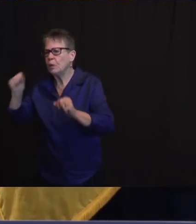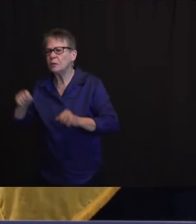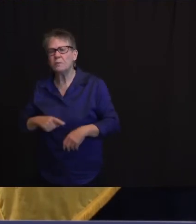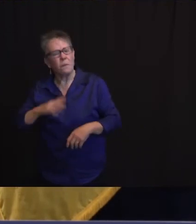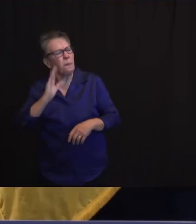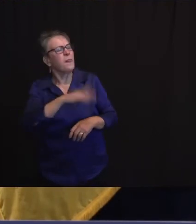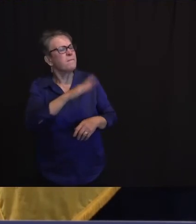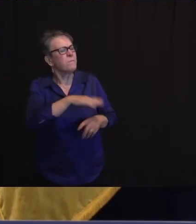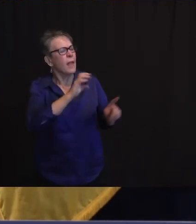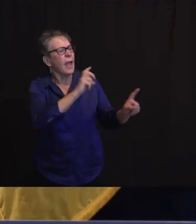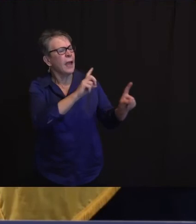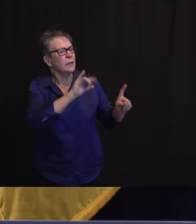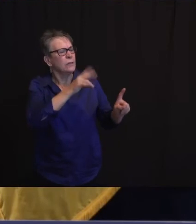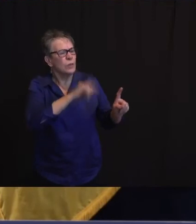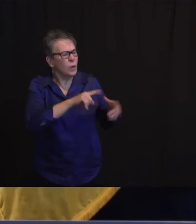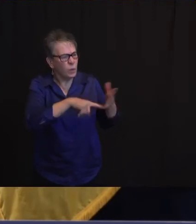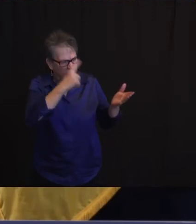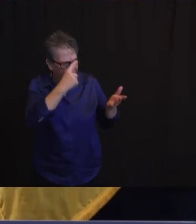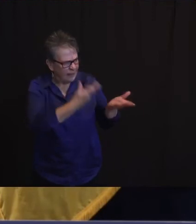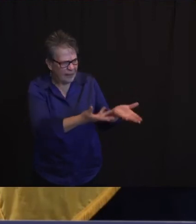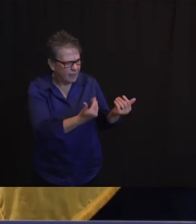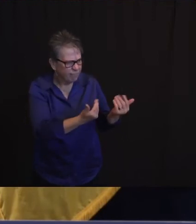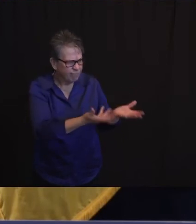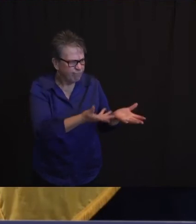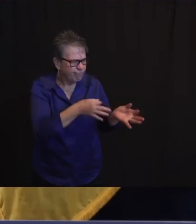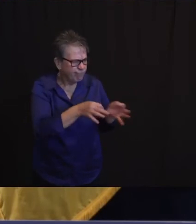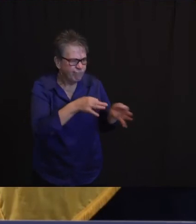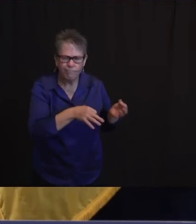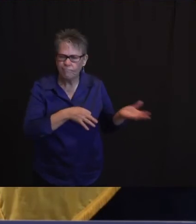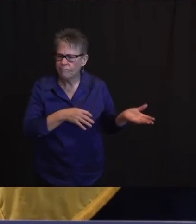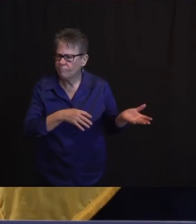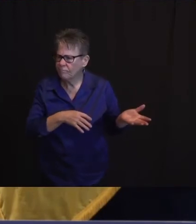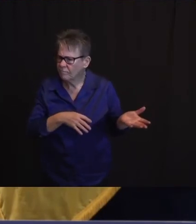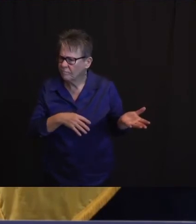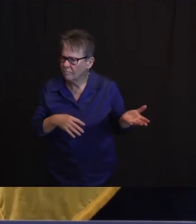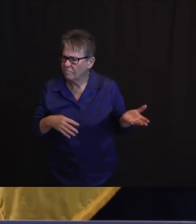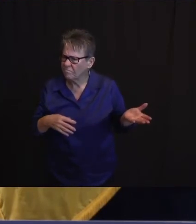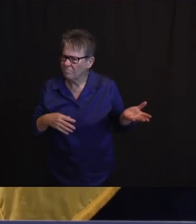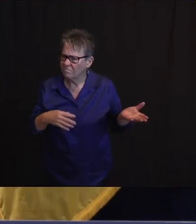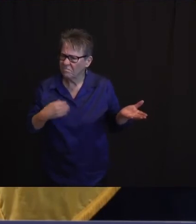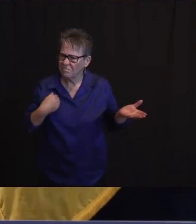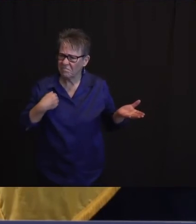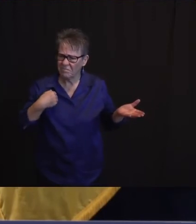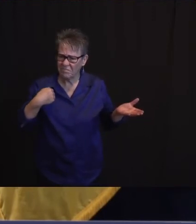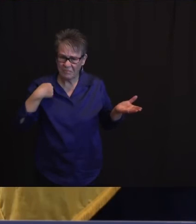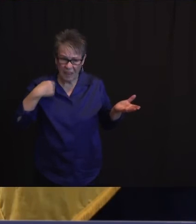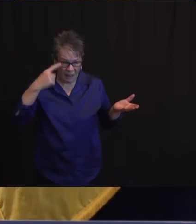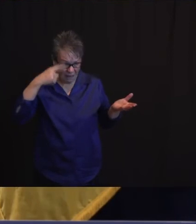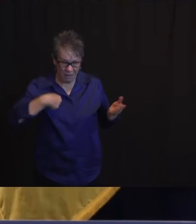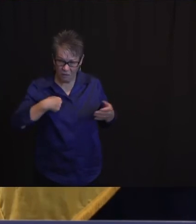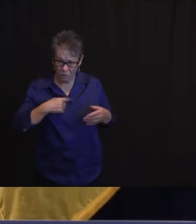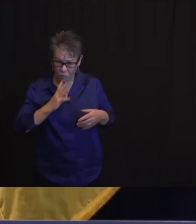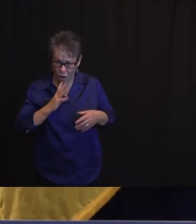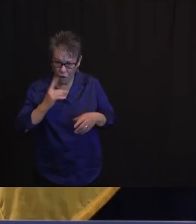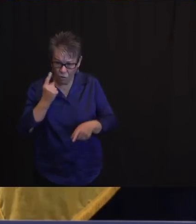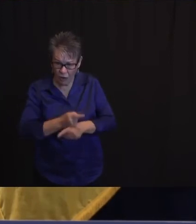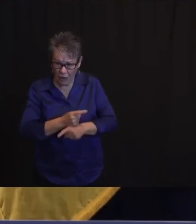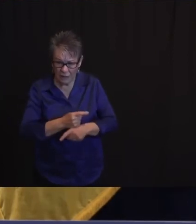Ed, we got to get you in from the bullpen here. I would think with the passage of time, the increase in the number of folks getting